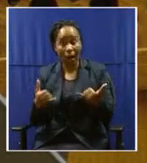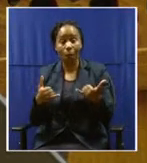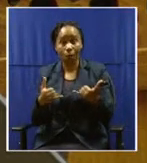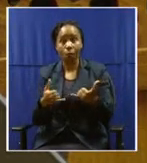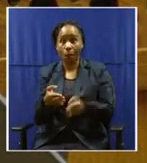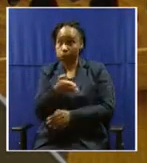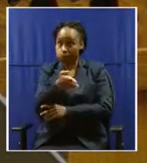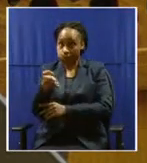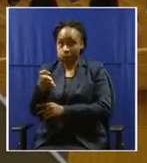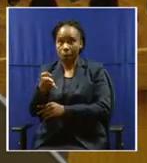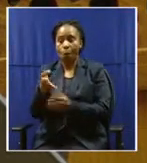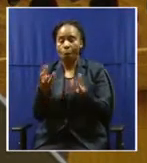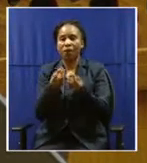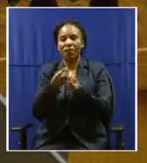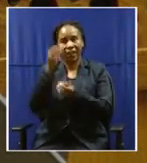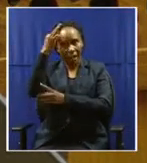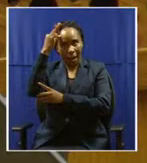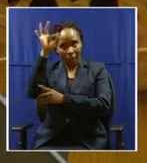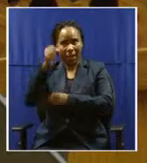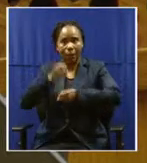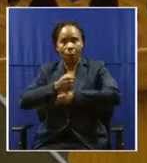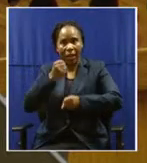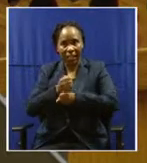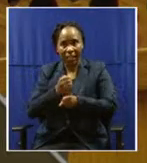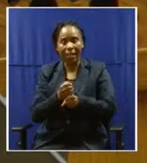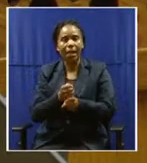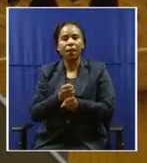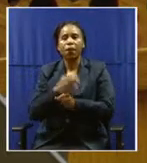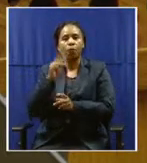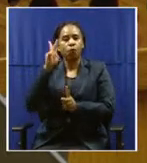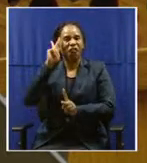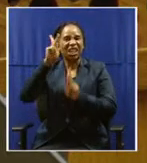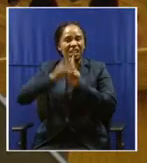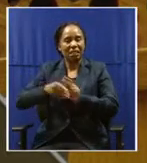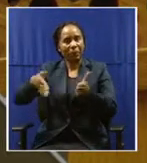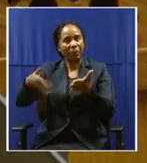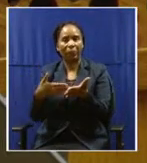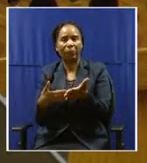government, and lack of professionalism does not